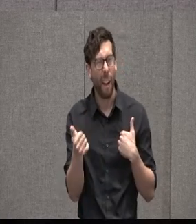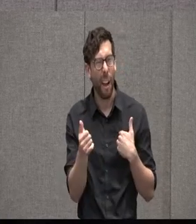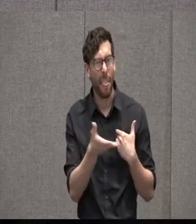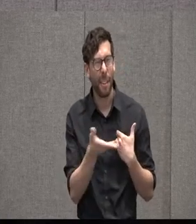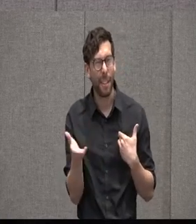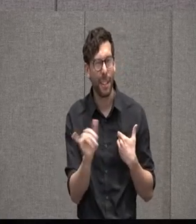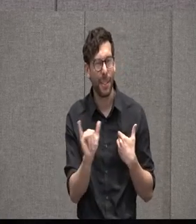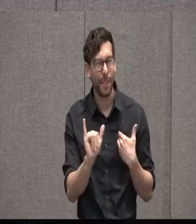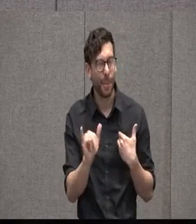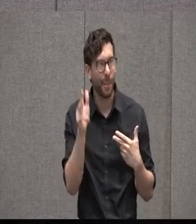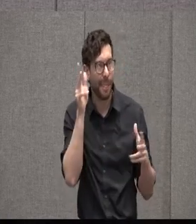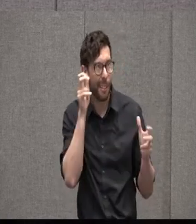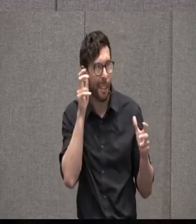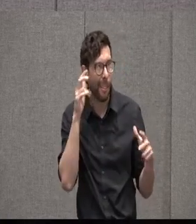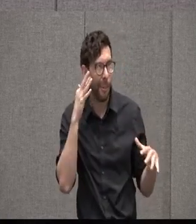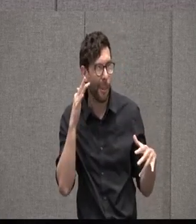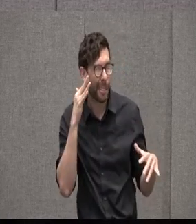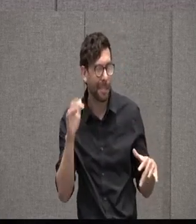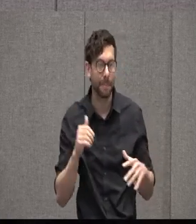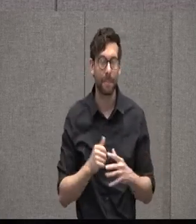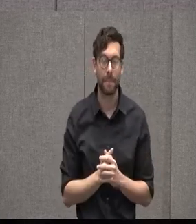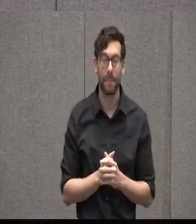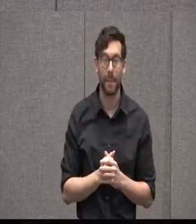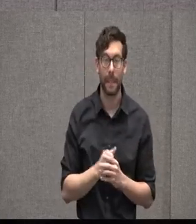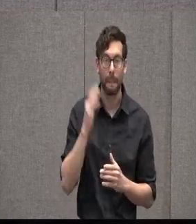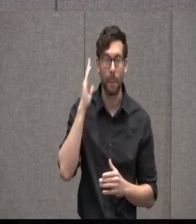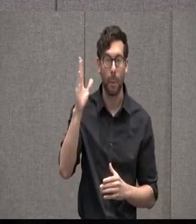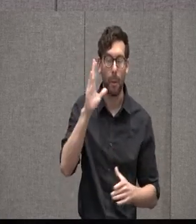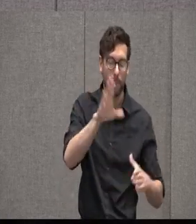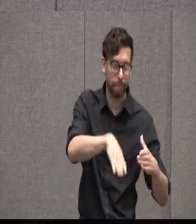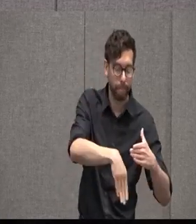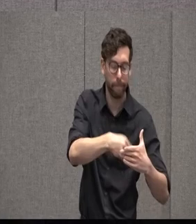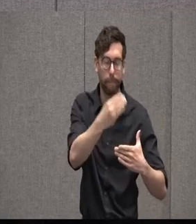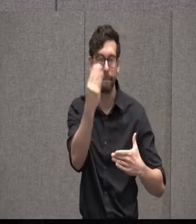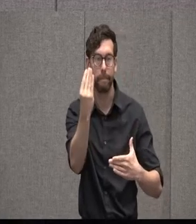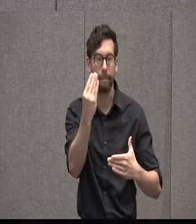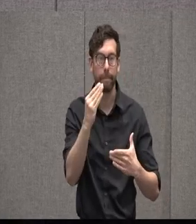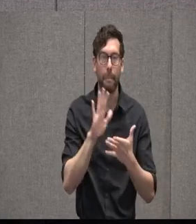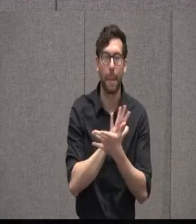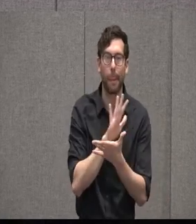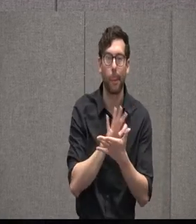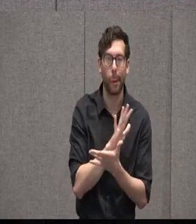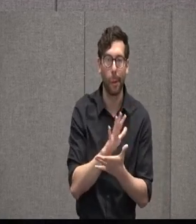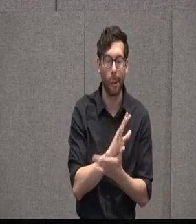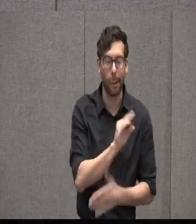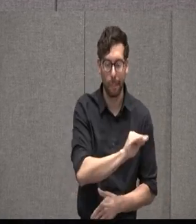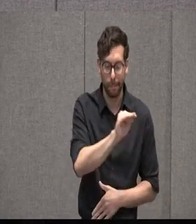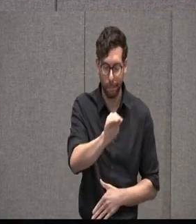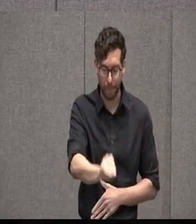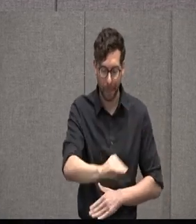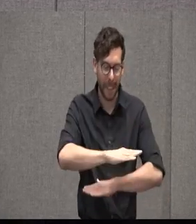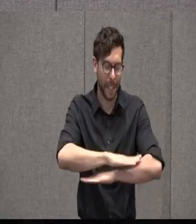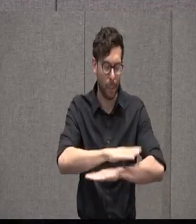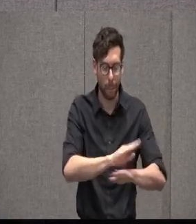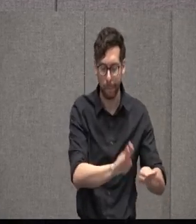Let me pull out my small pieces of paper here. Put them on the table.